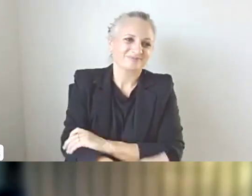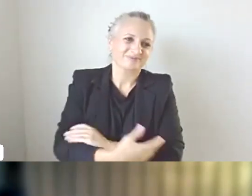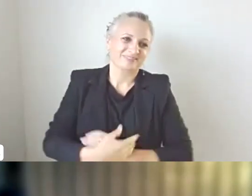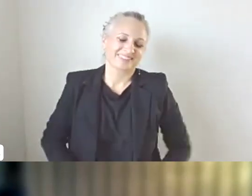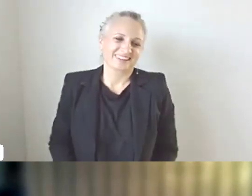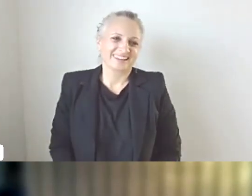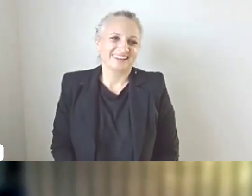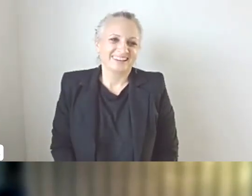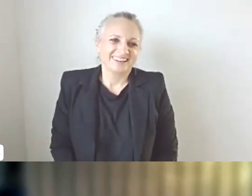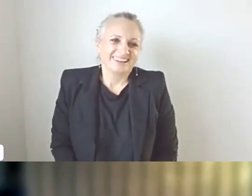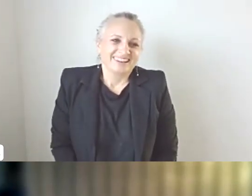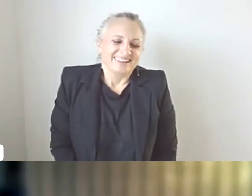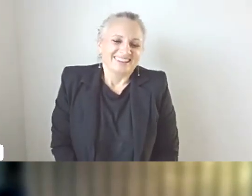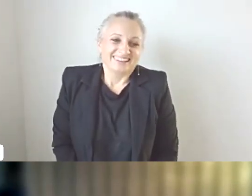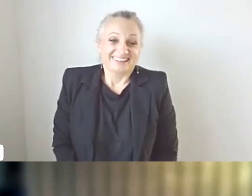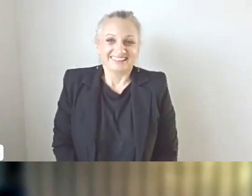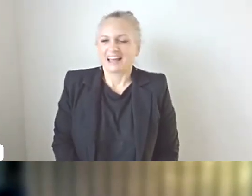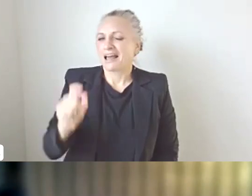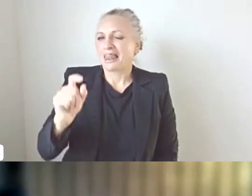Yeah, only a little question.